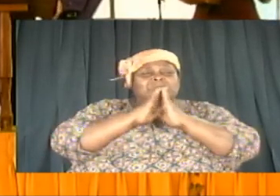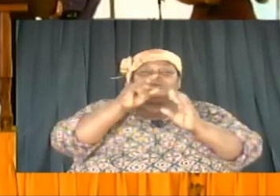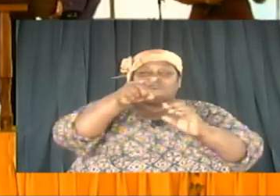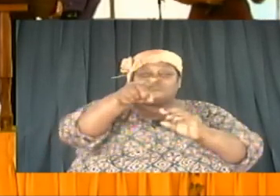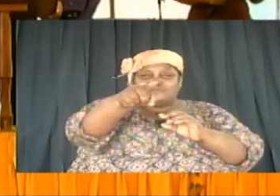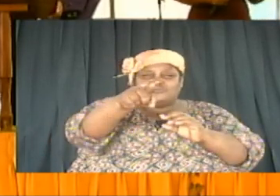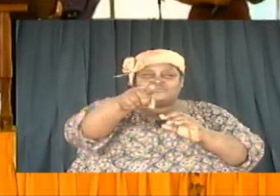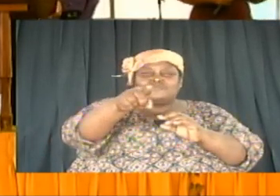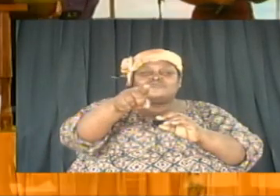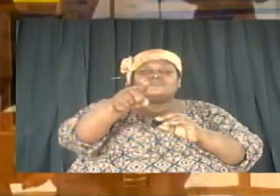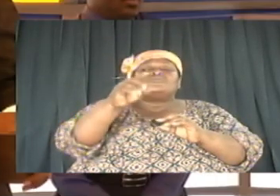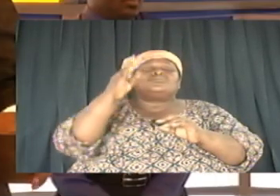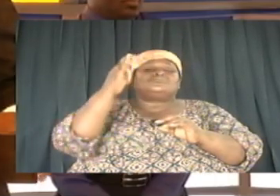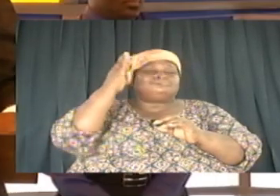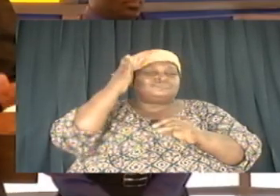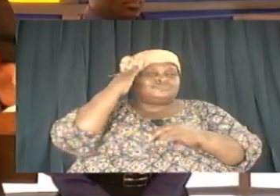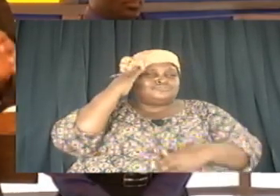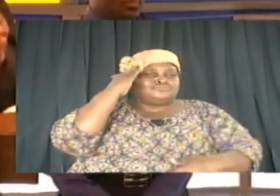know